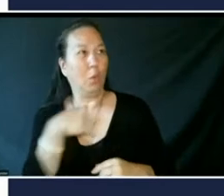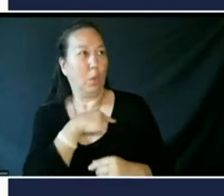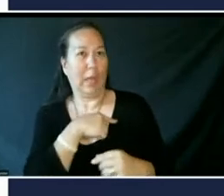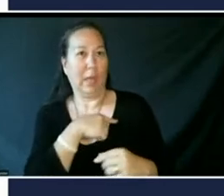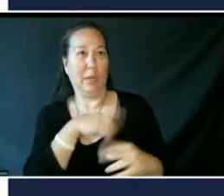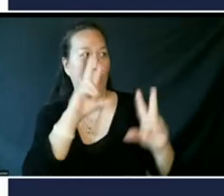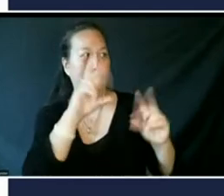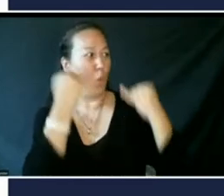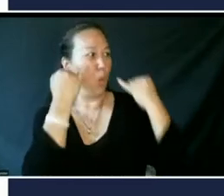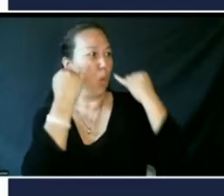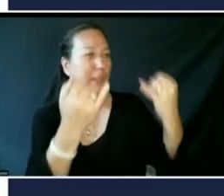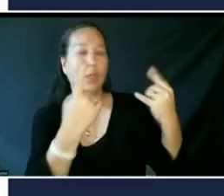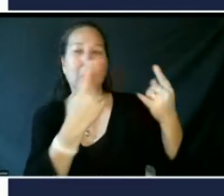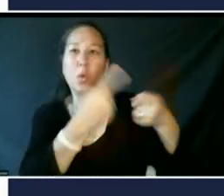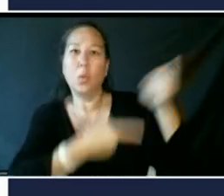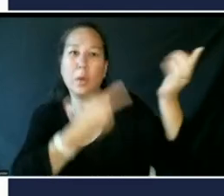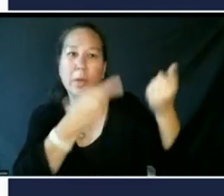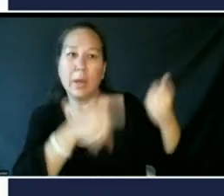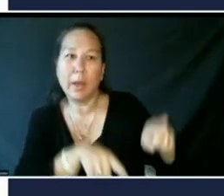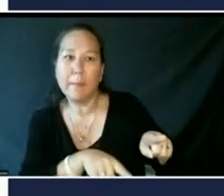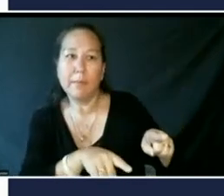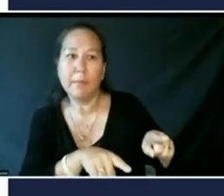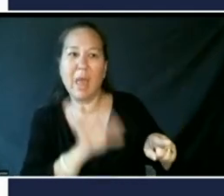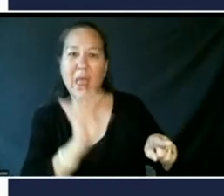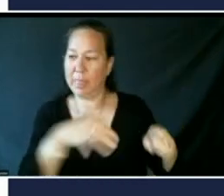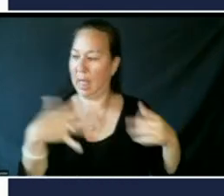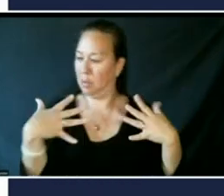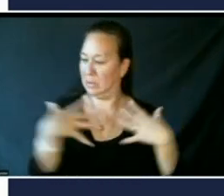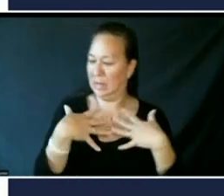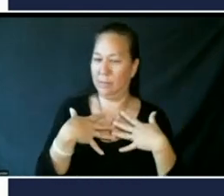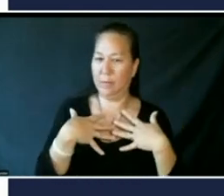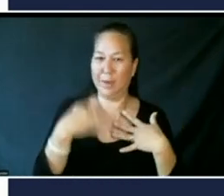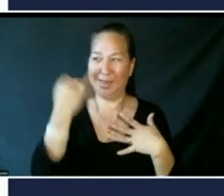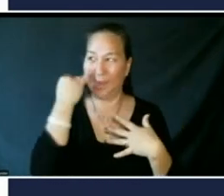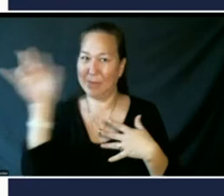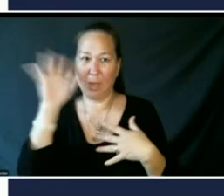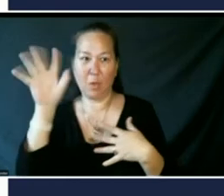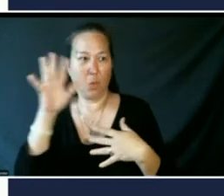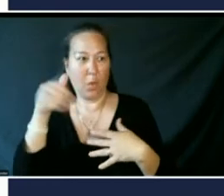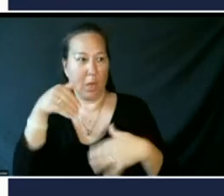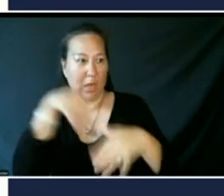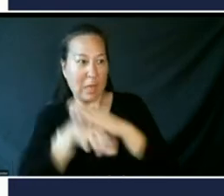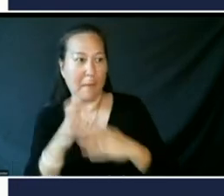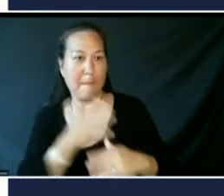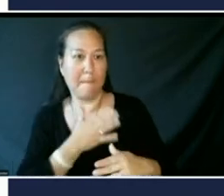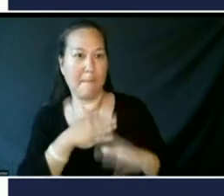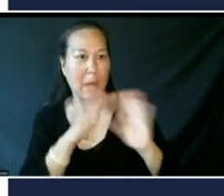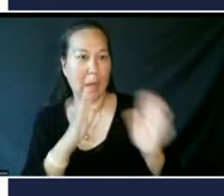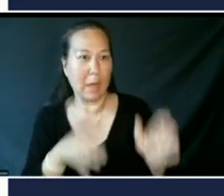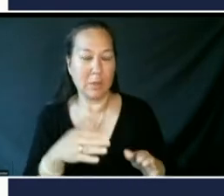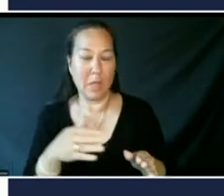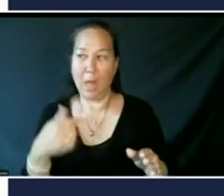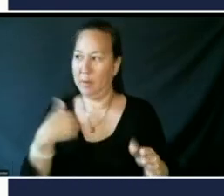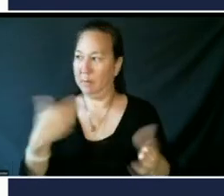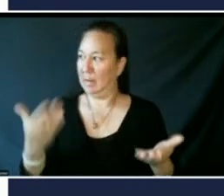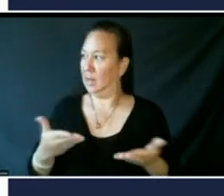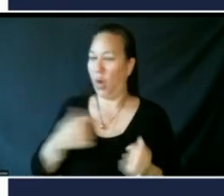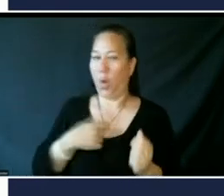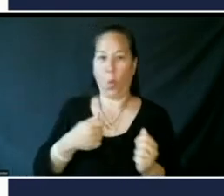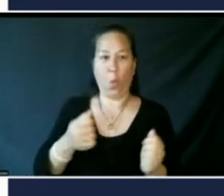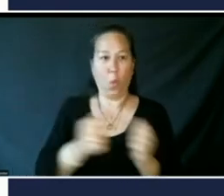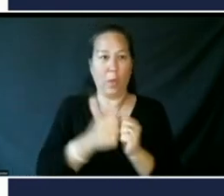fear. Like, are they coming with guns? Are they going to attack my house? I'm in here with my kid. You know, it's, I'm trying to put him to